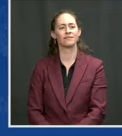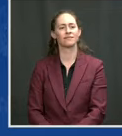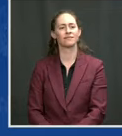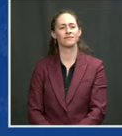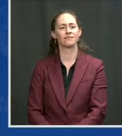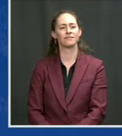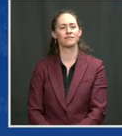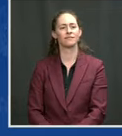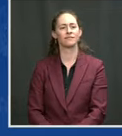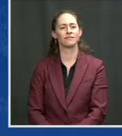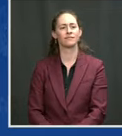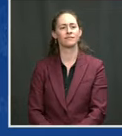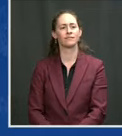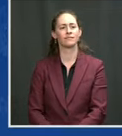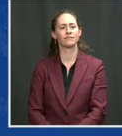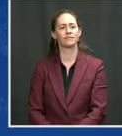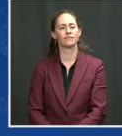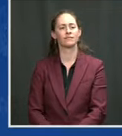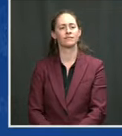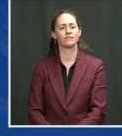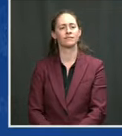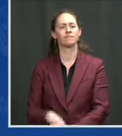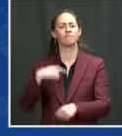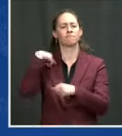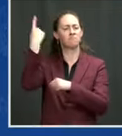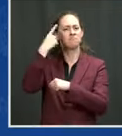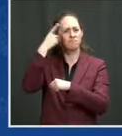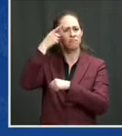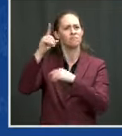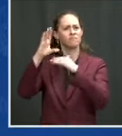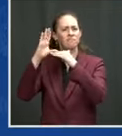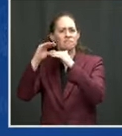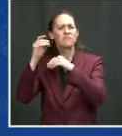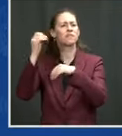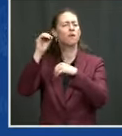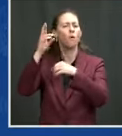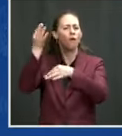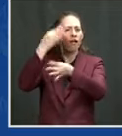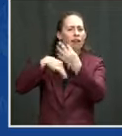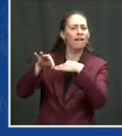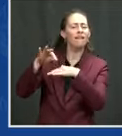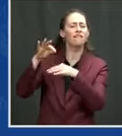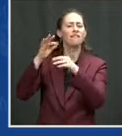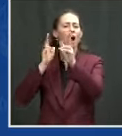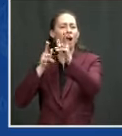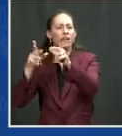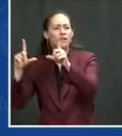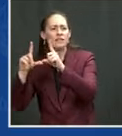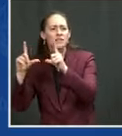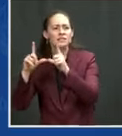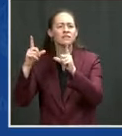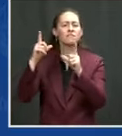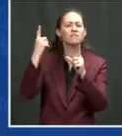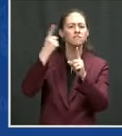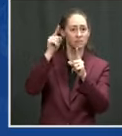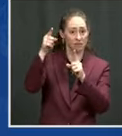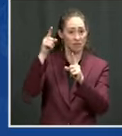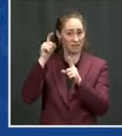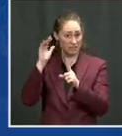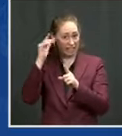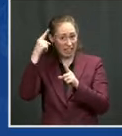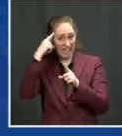my guess is free tickets and vouchers, my guess is that's probably going to work. I mean,